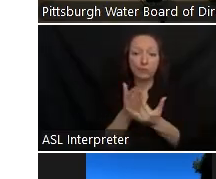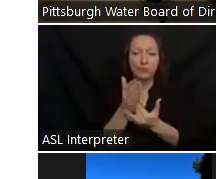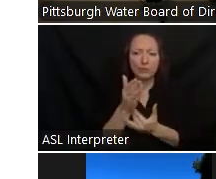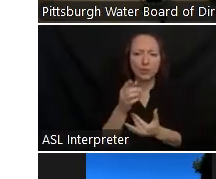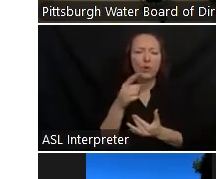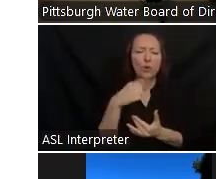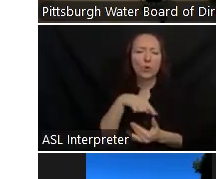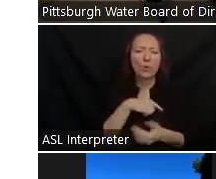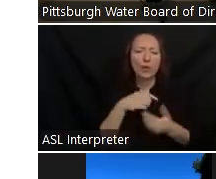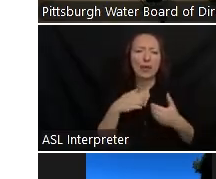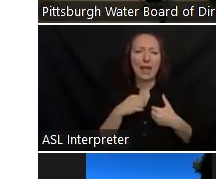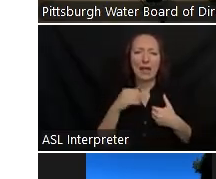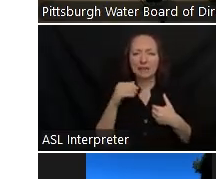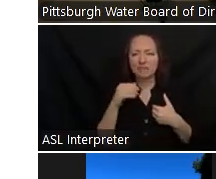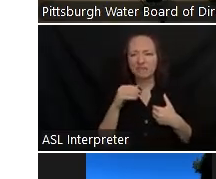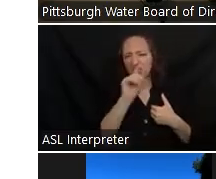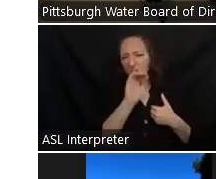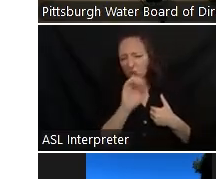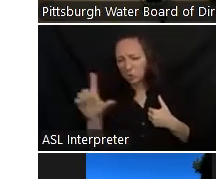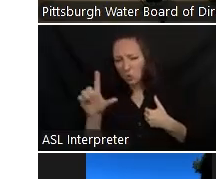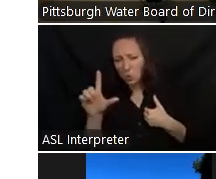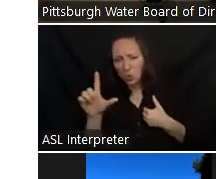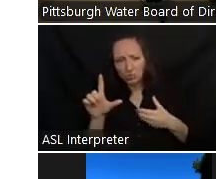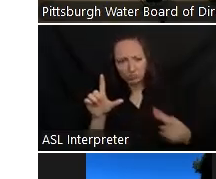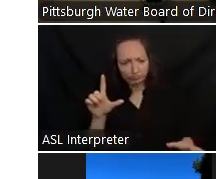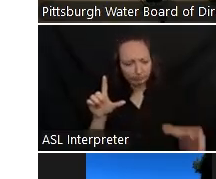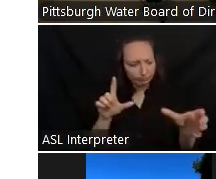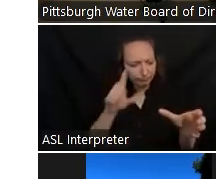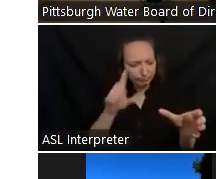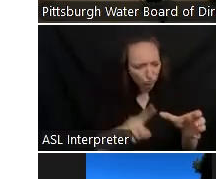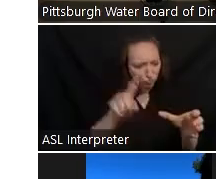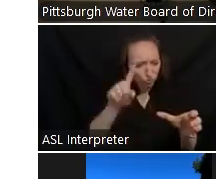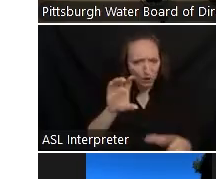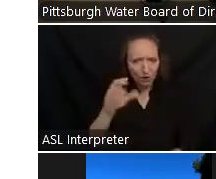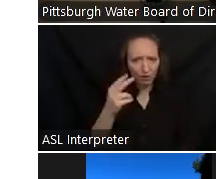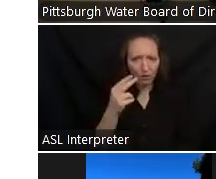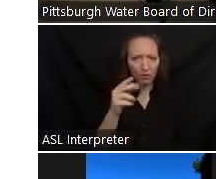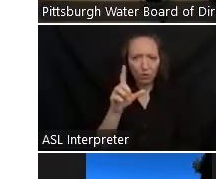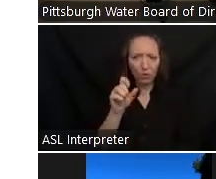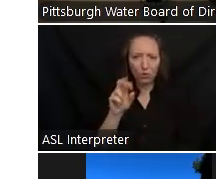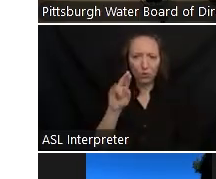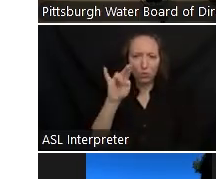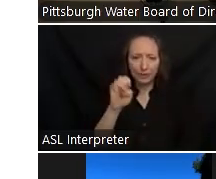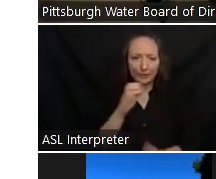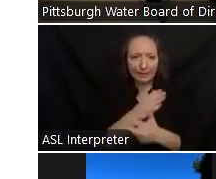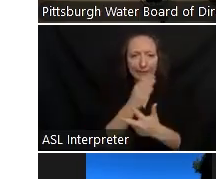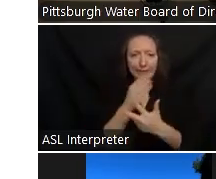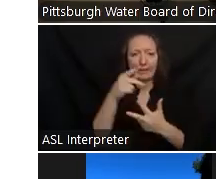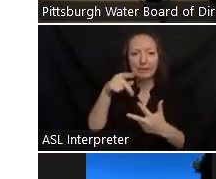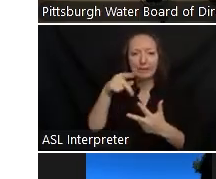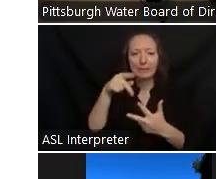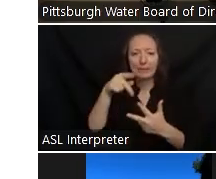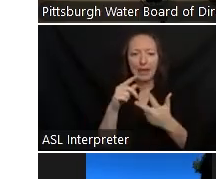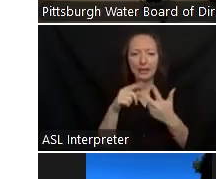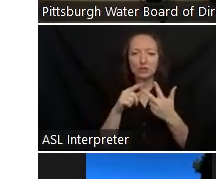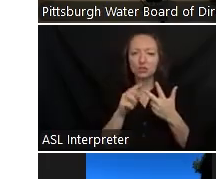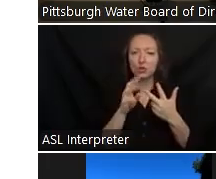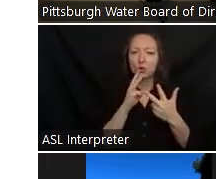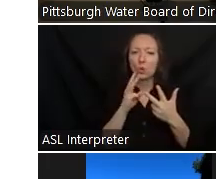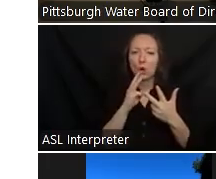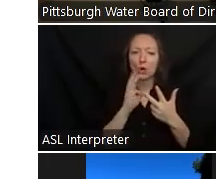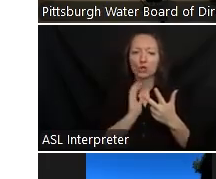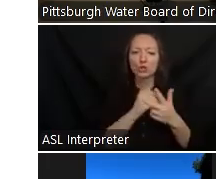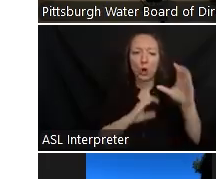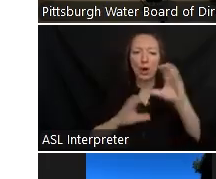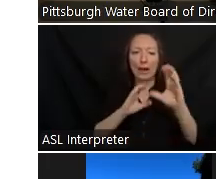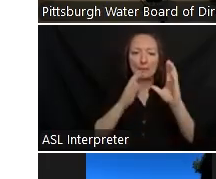that we use to help check the chlorine as well as the pH in the water. And so our chemists are out there monitoring water quality